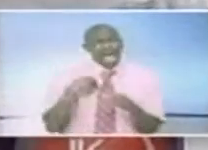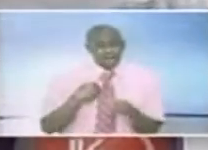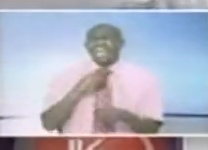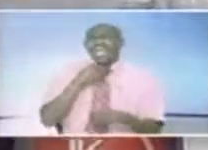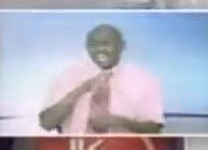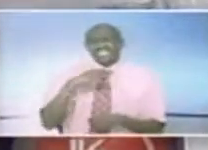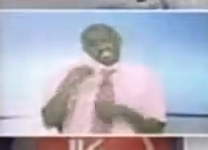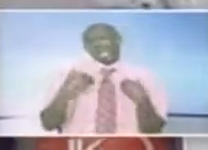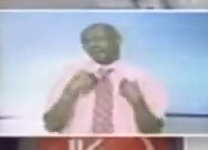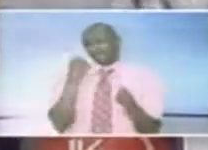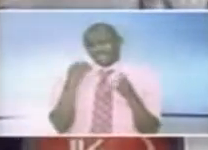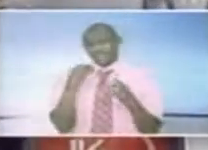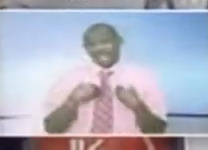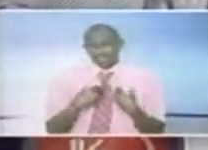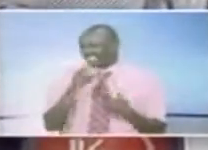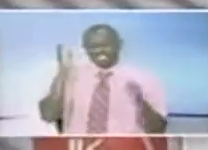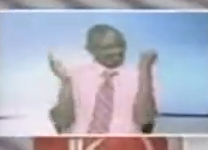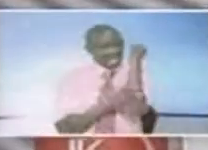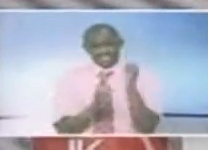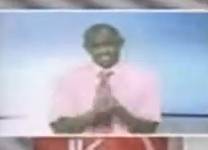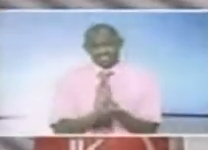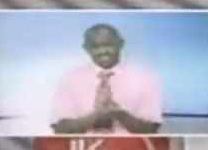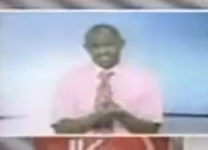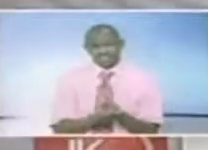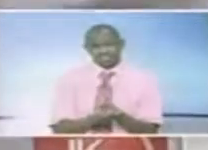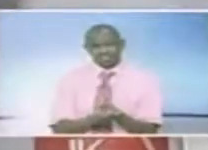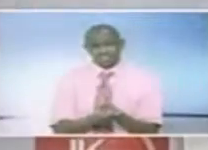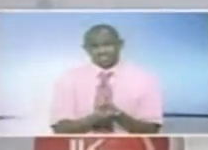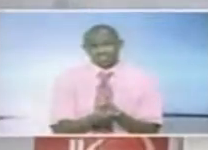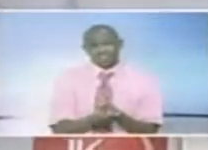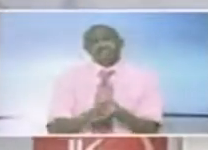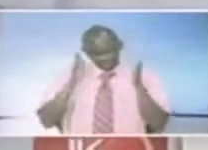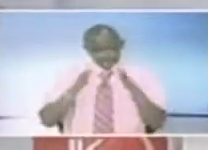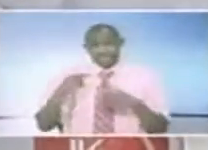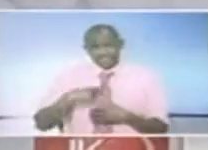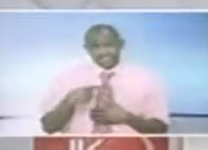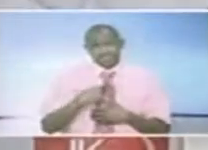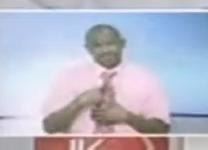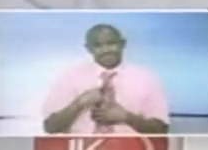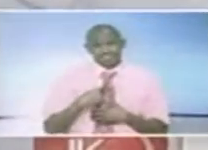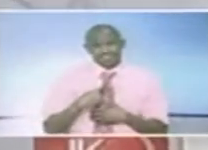bitter, extremely so bad. Yeah. It is very bad. Yeah. Personally, if